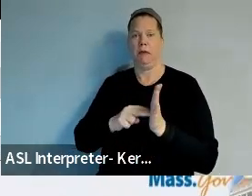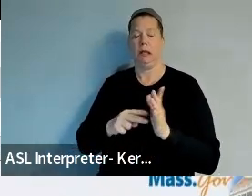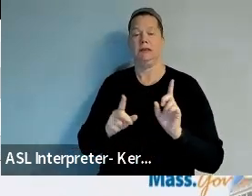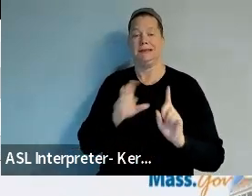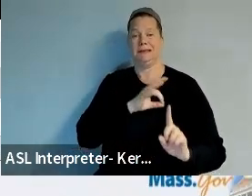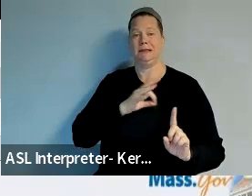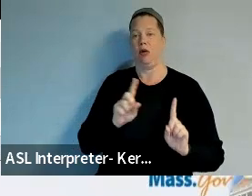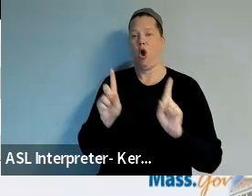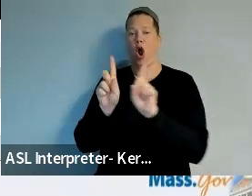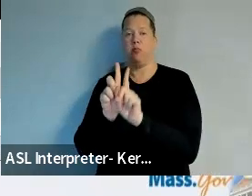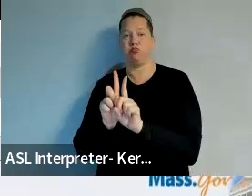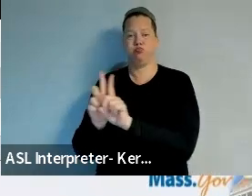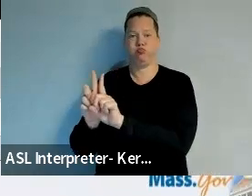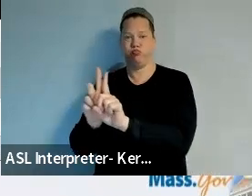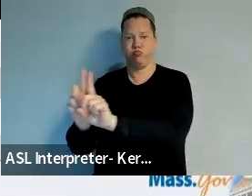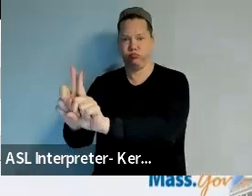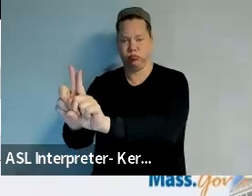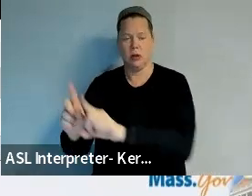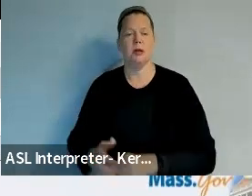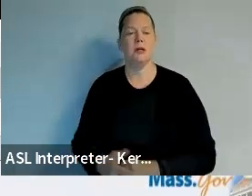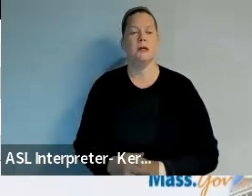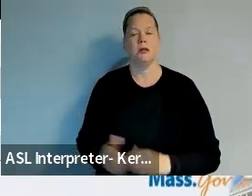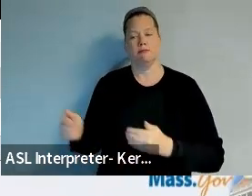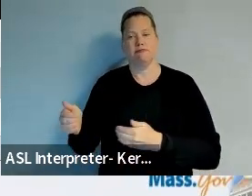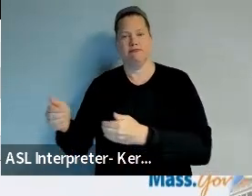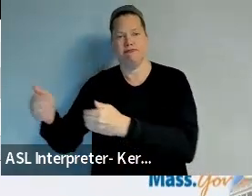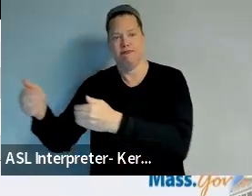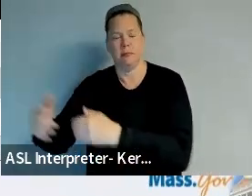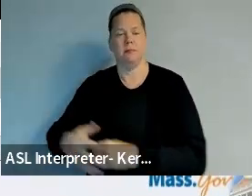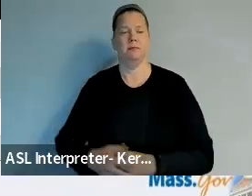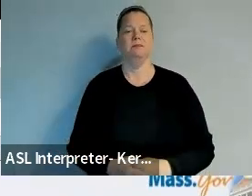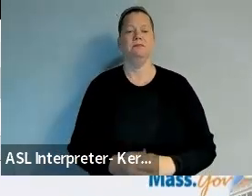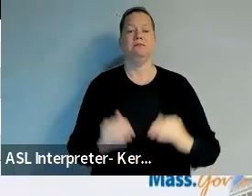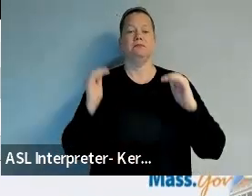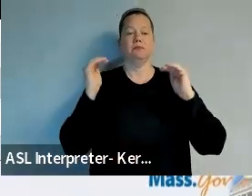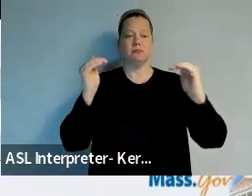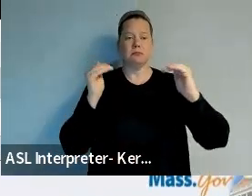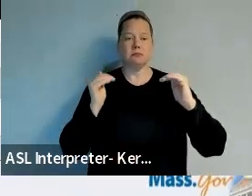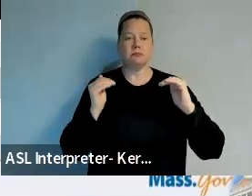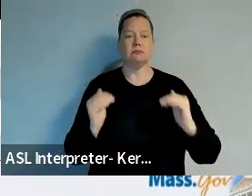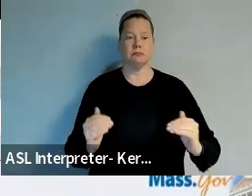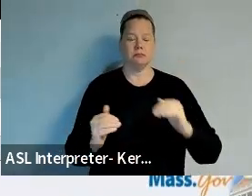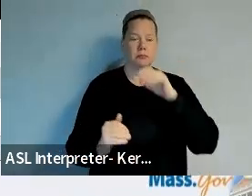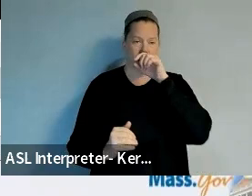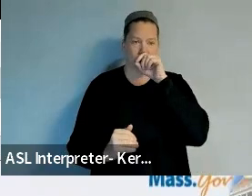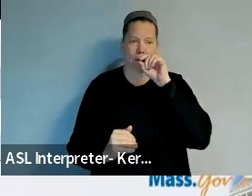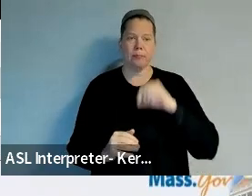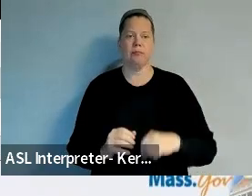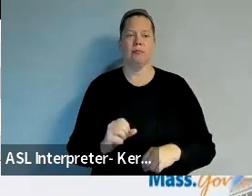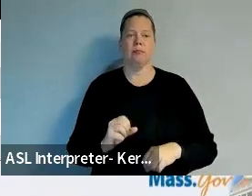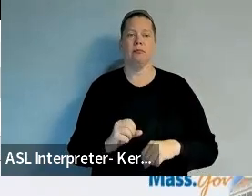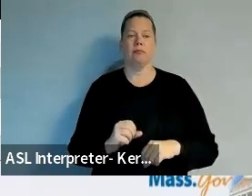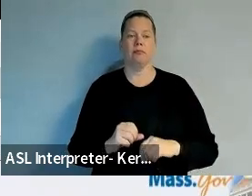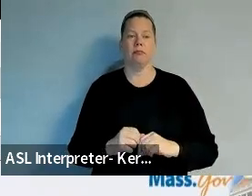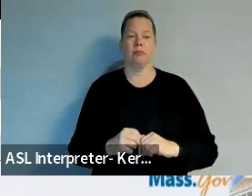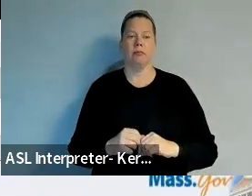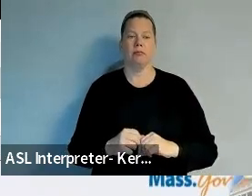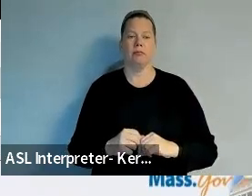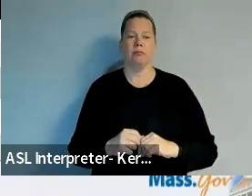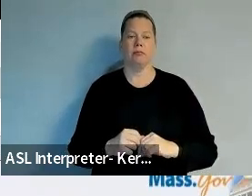The next prompt is conditionally mandatory based on if specialized